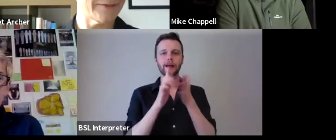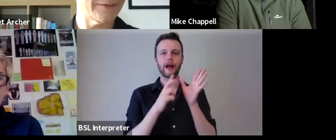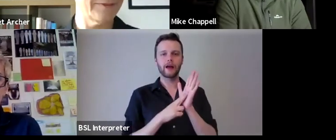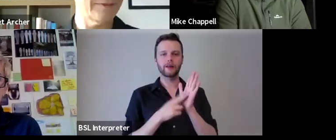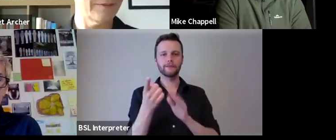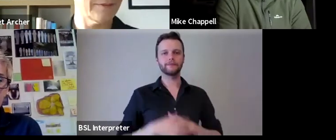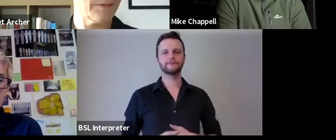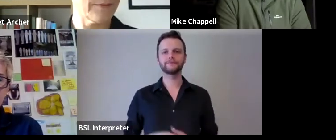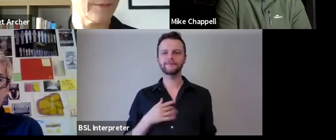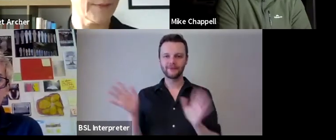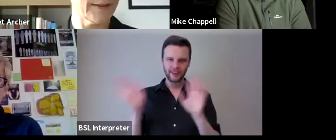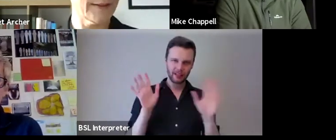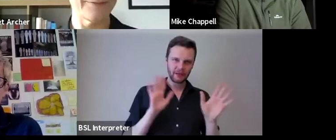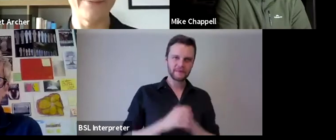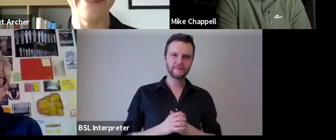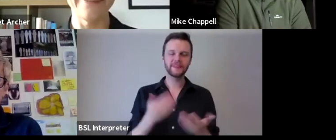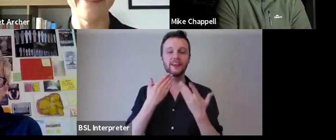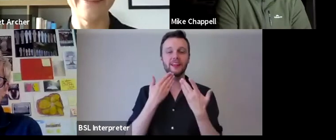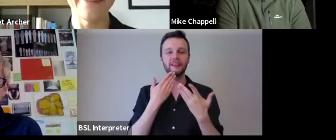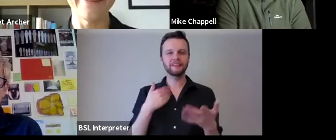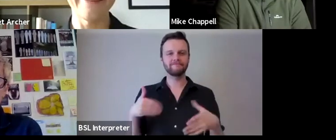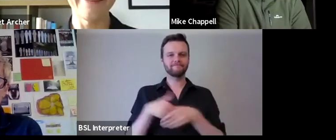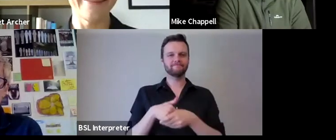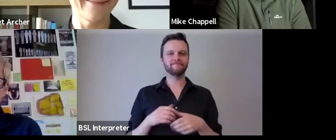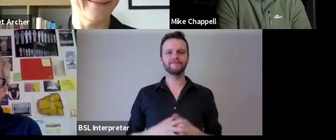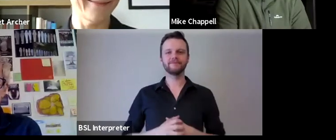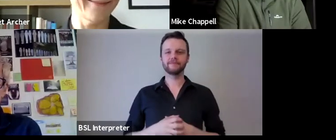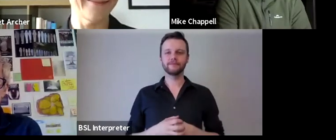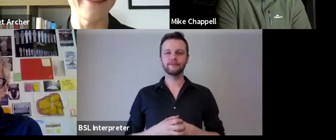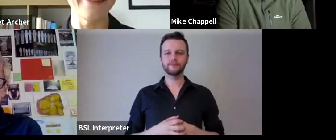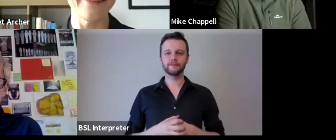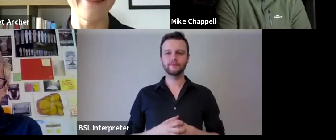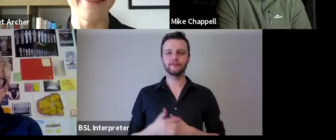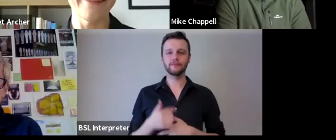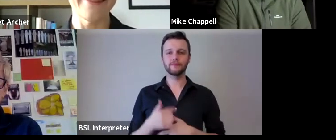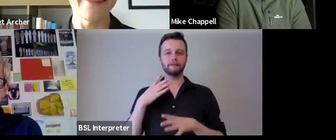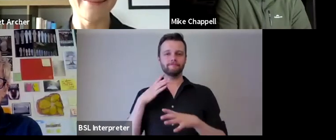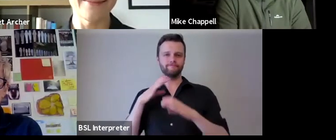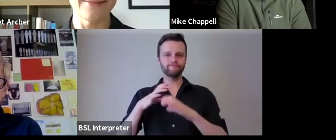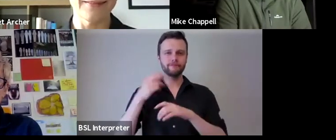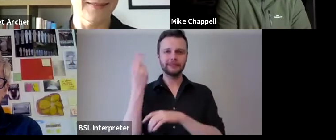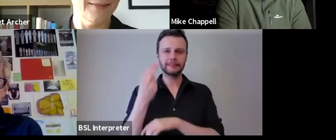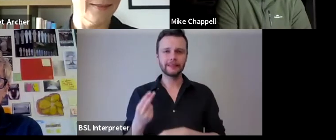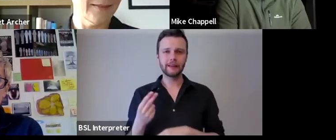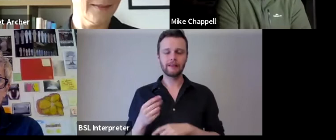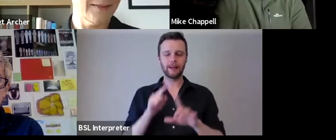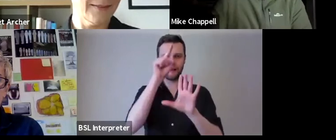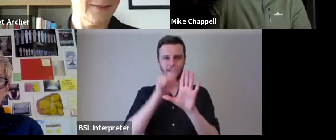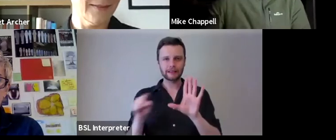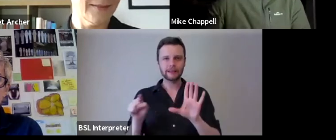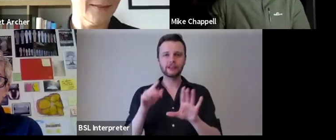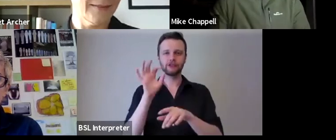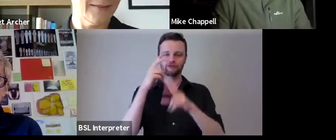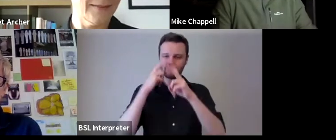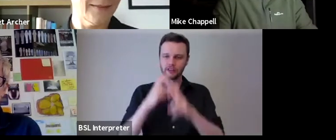Hello. It's so great to be here amongst you all. I'm a computational designer and architecture researcher. Currently,